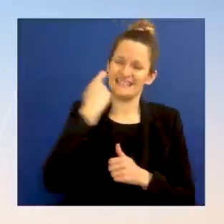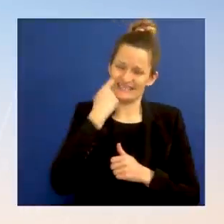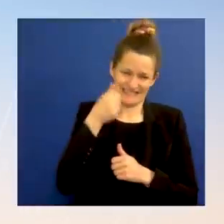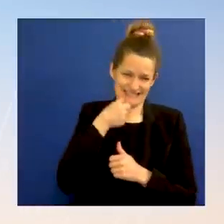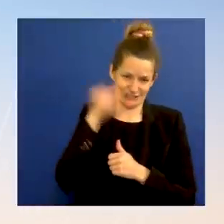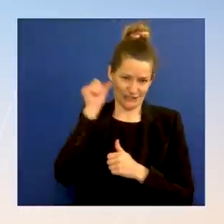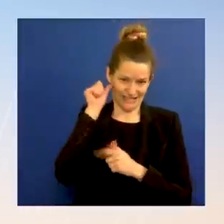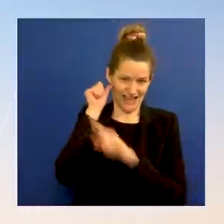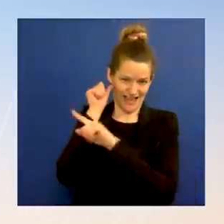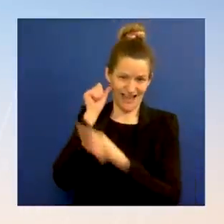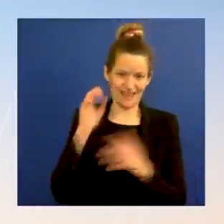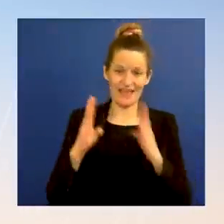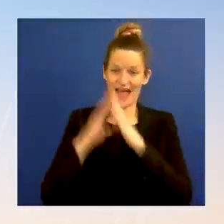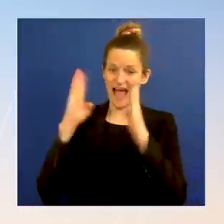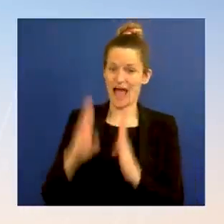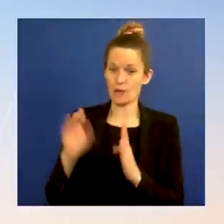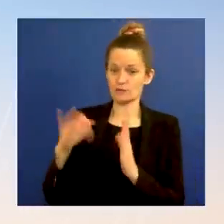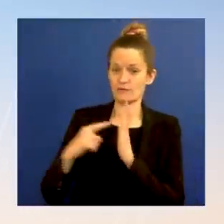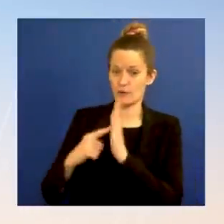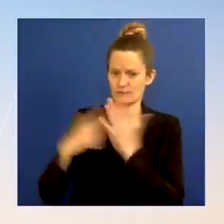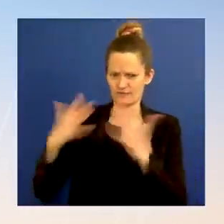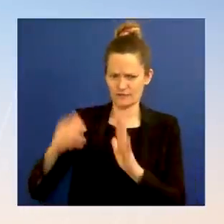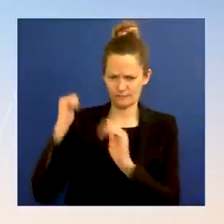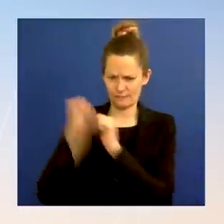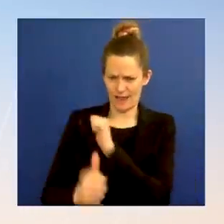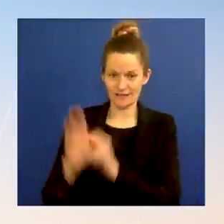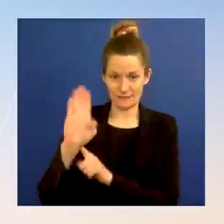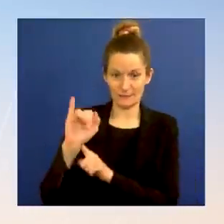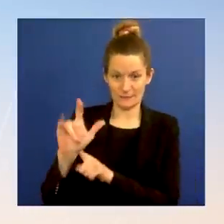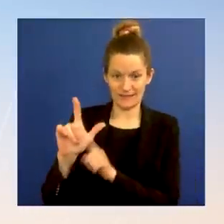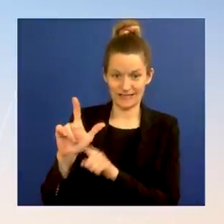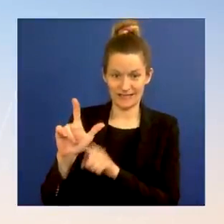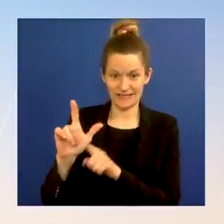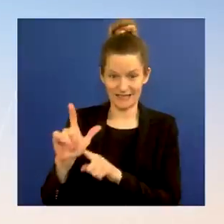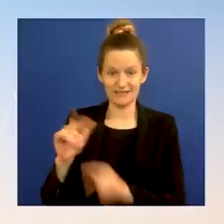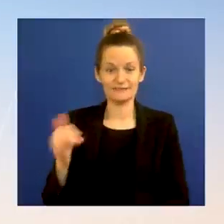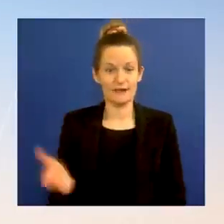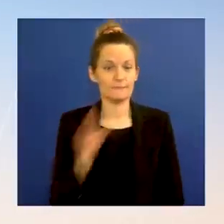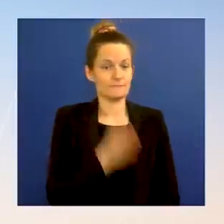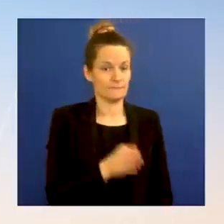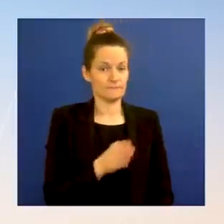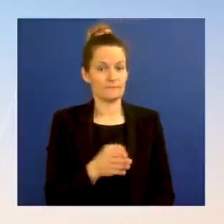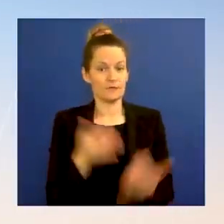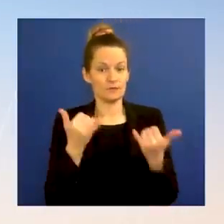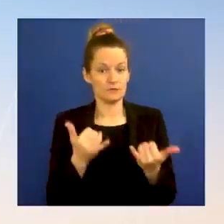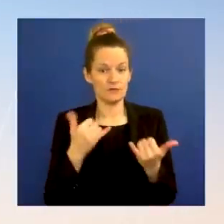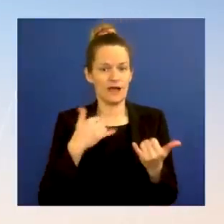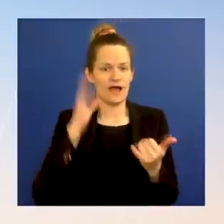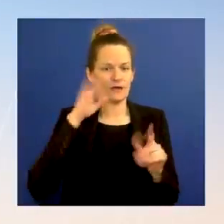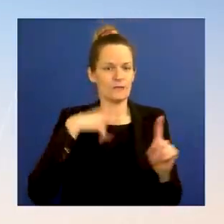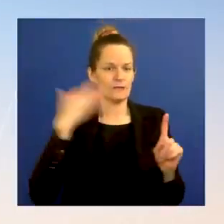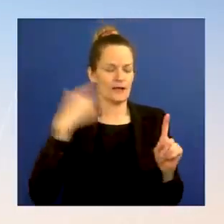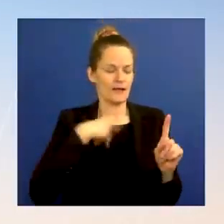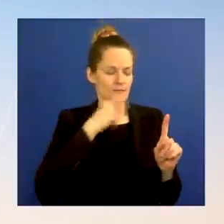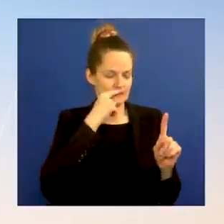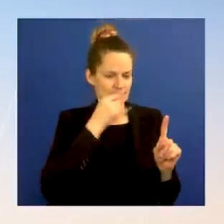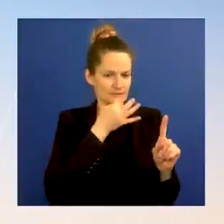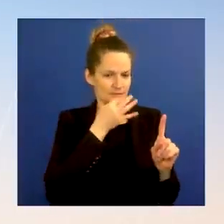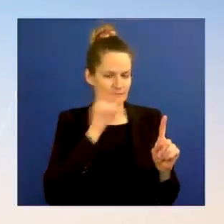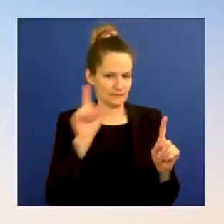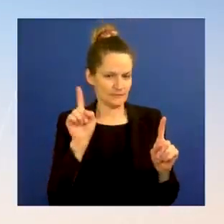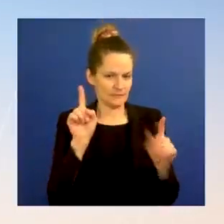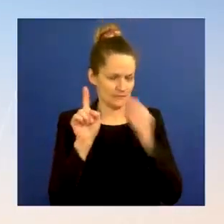Senate Democratic Caucus retreat. On Thursday, sorry, I'm going to sneeze at some point. On Thursday, just wanted to not scare